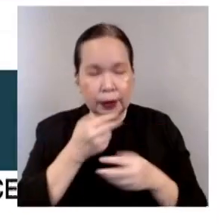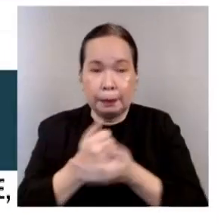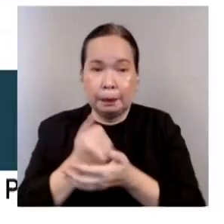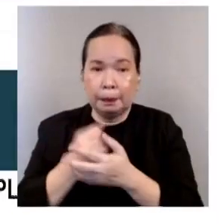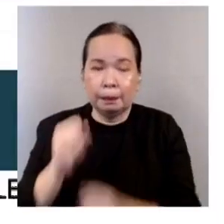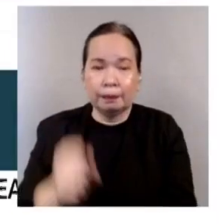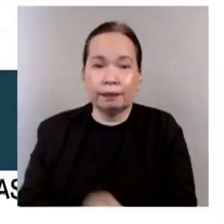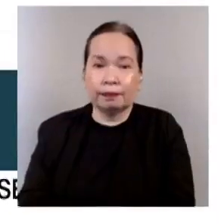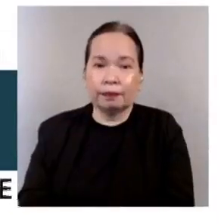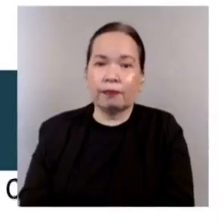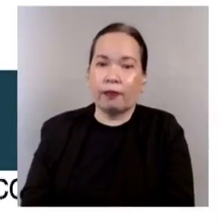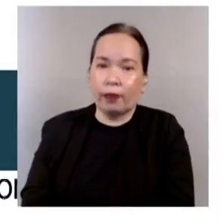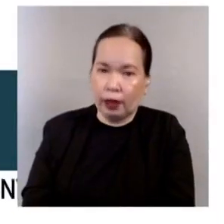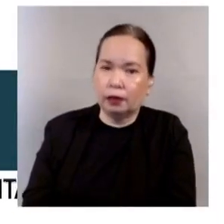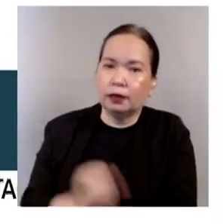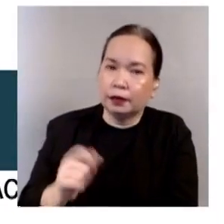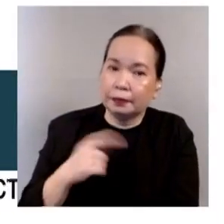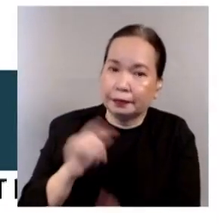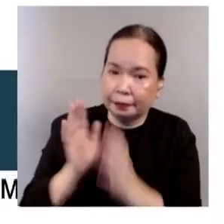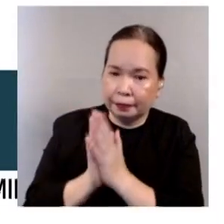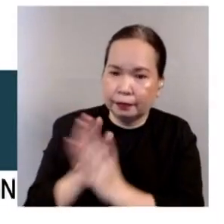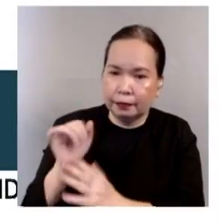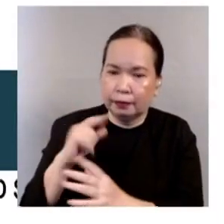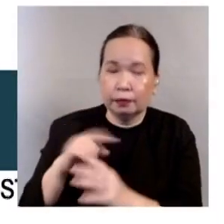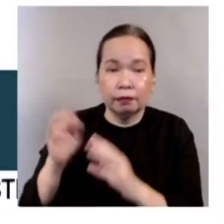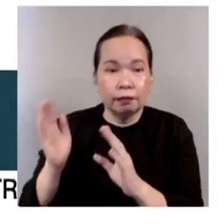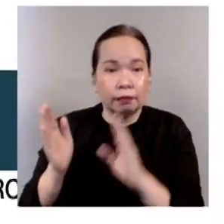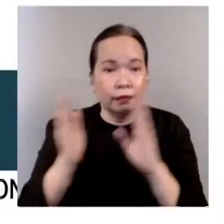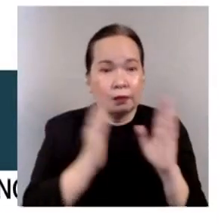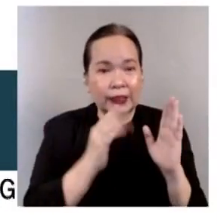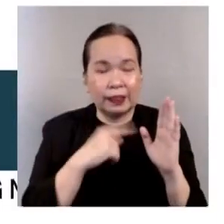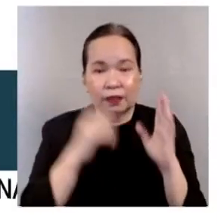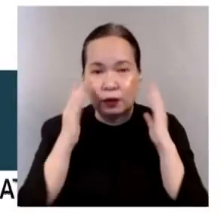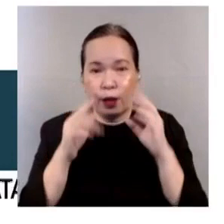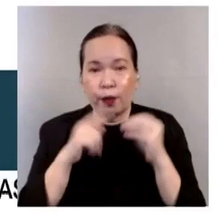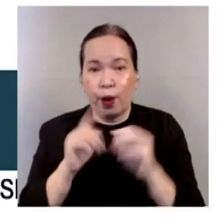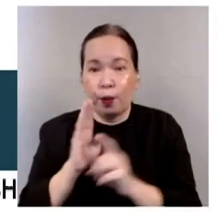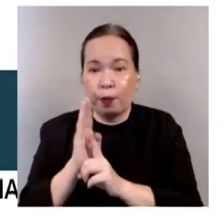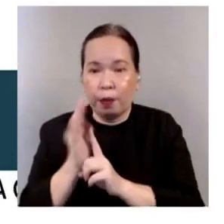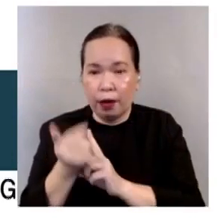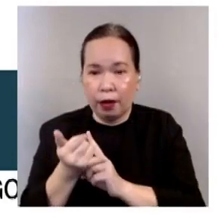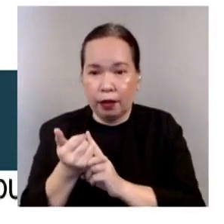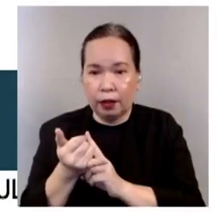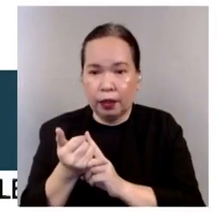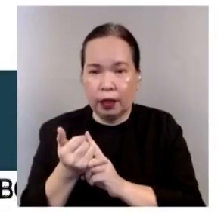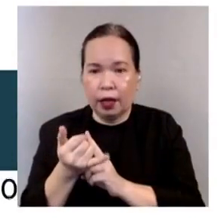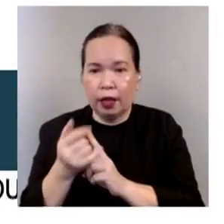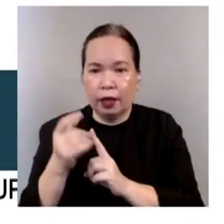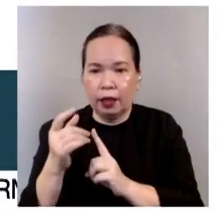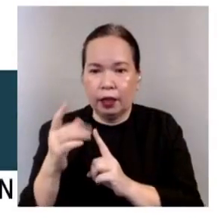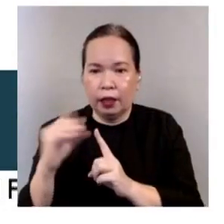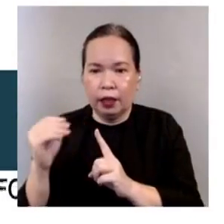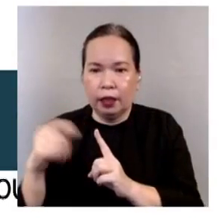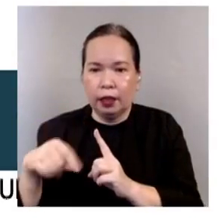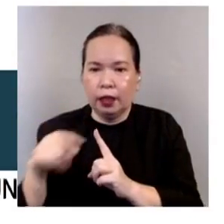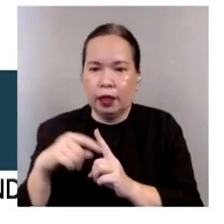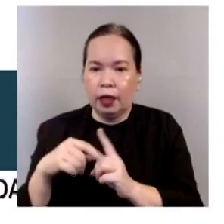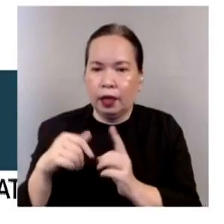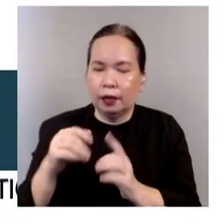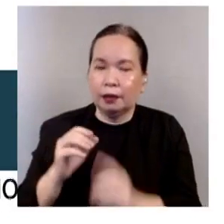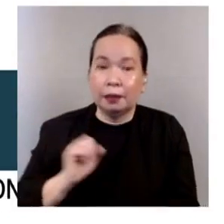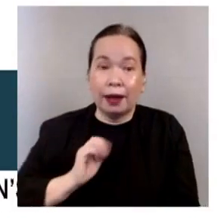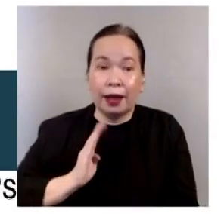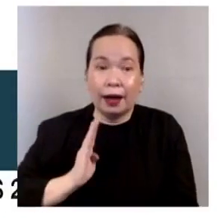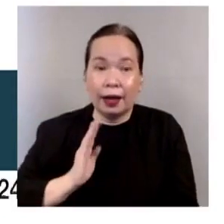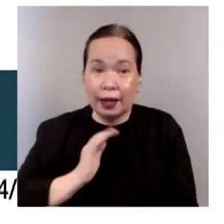Mr. Secretary, with your indulgence, I want to shift our focus now on the Barangay and Sangguniang Kabataan elections. Yeah. We're just a few weeks away from